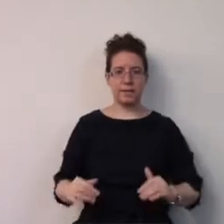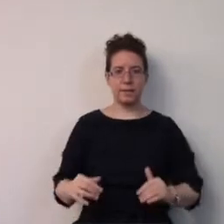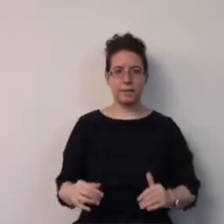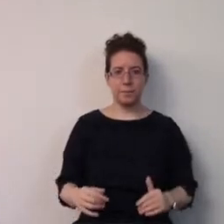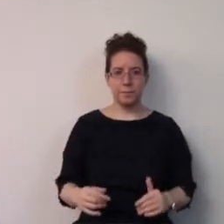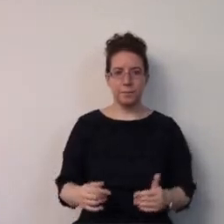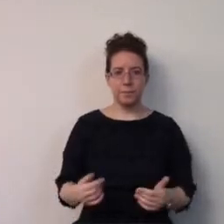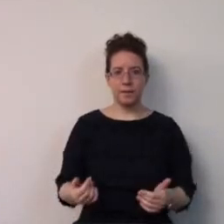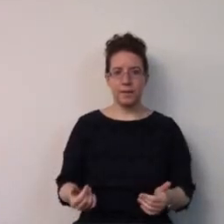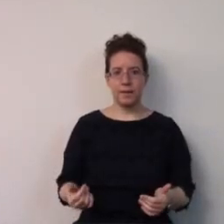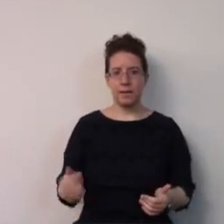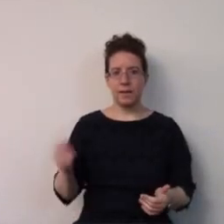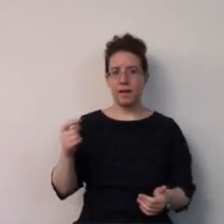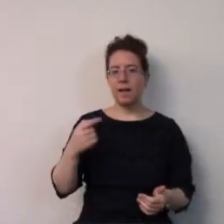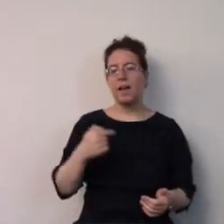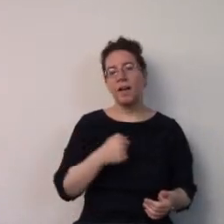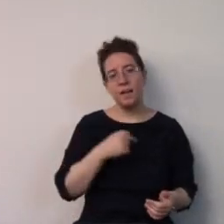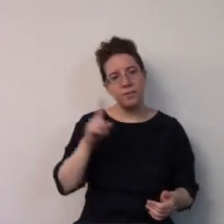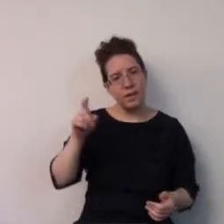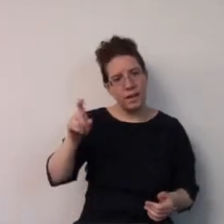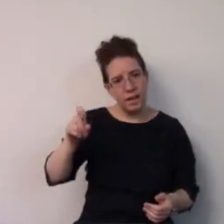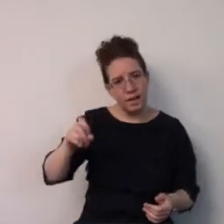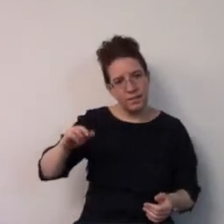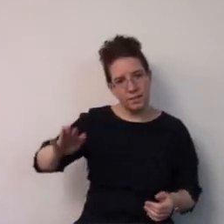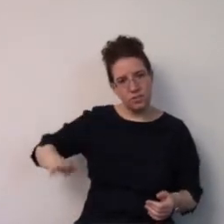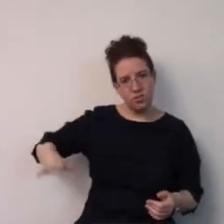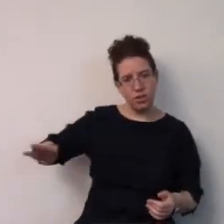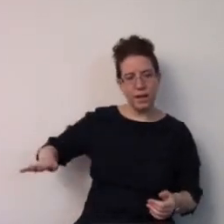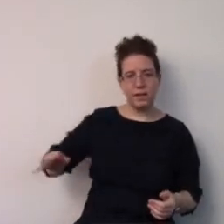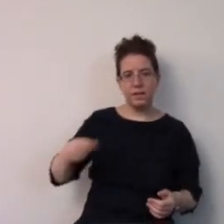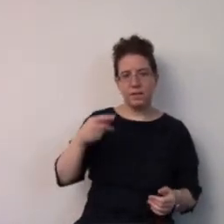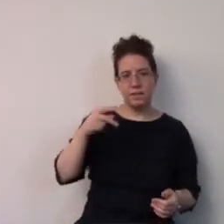that one back there, he would probably laugh for me.